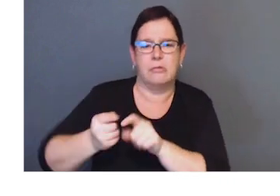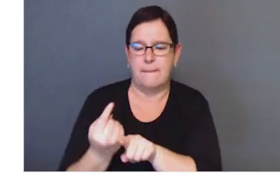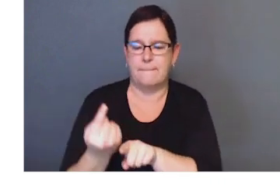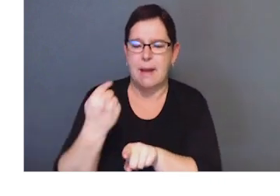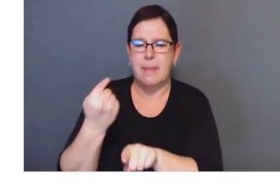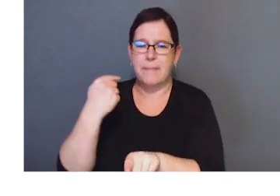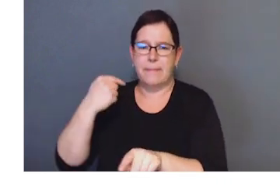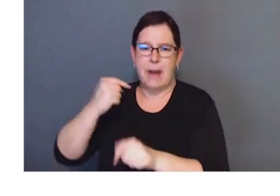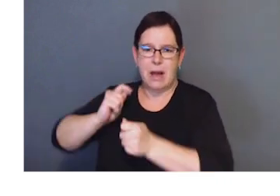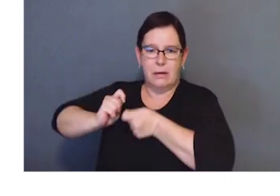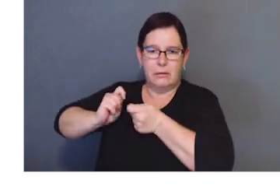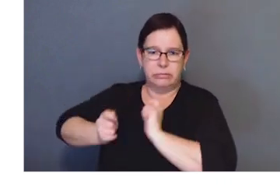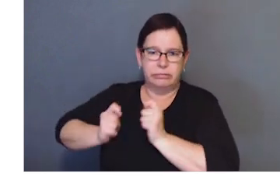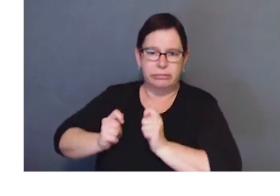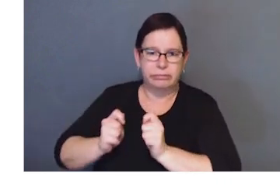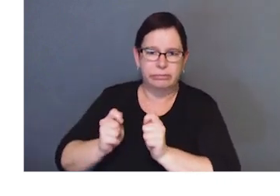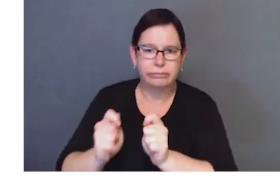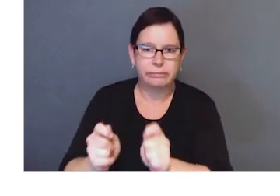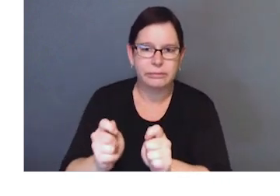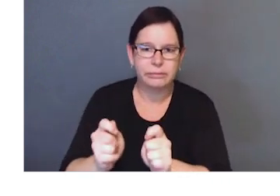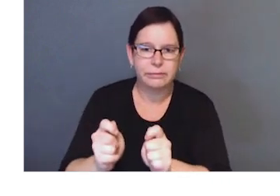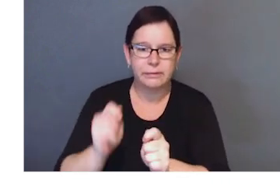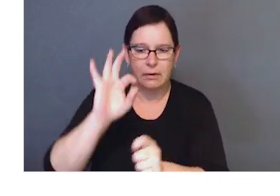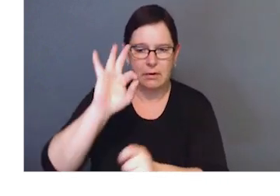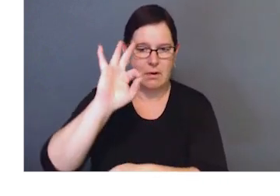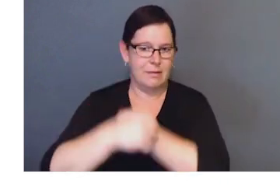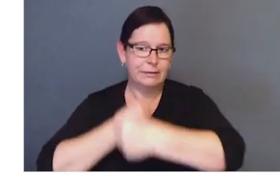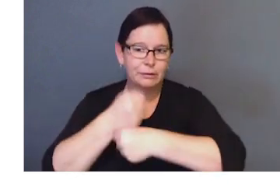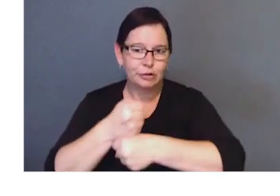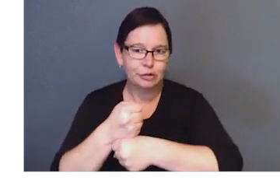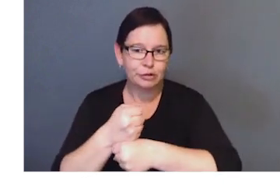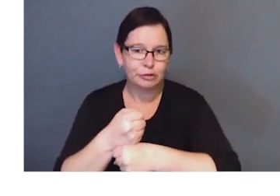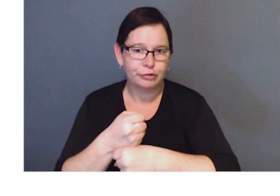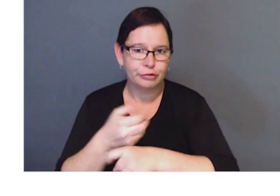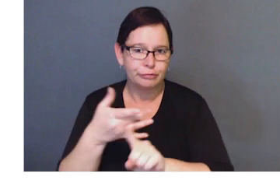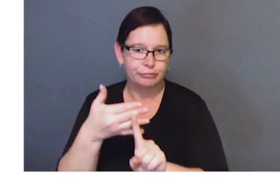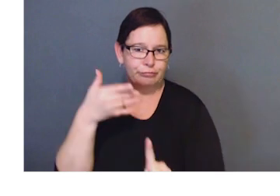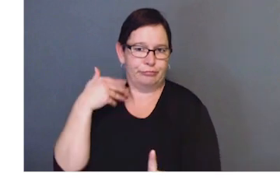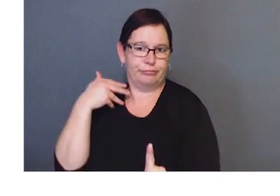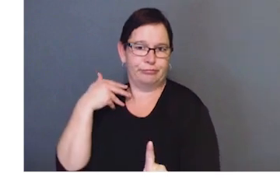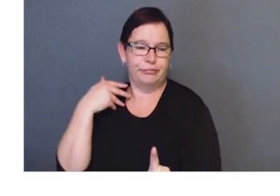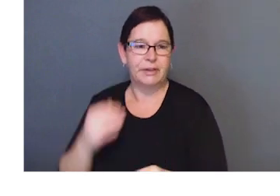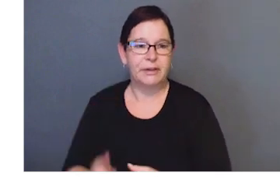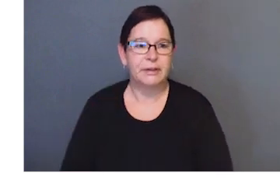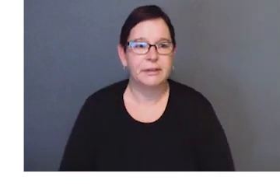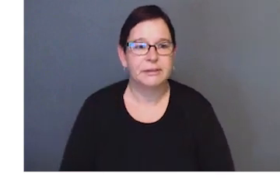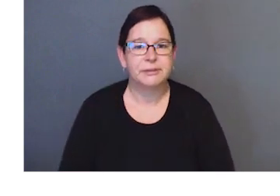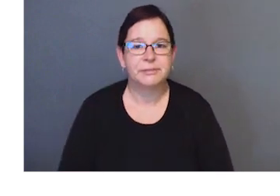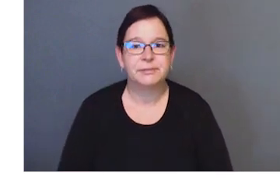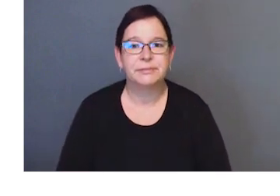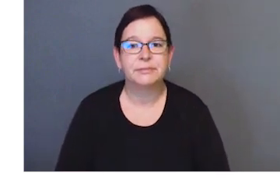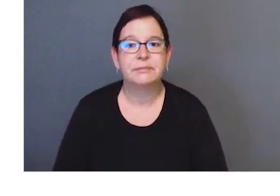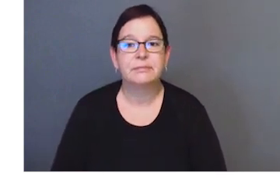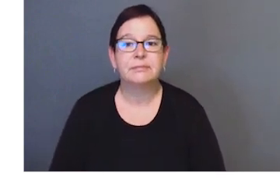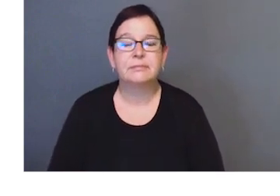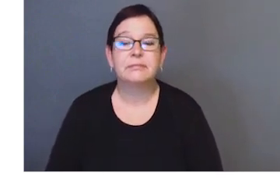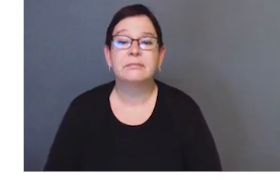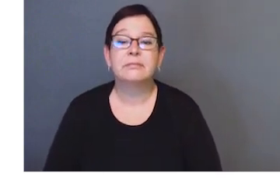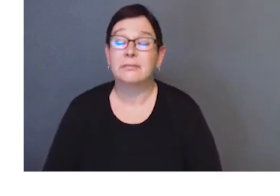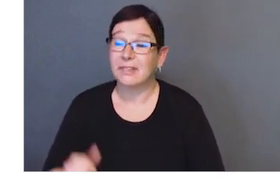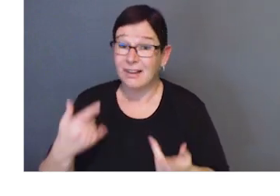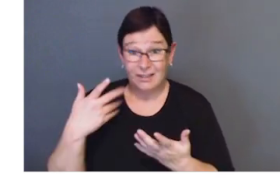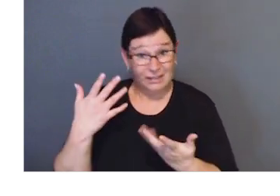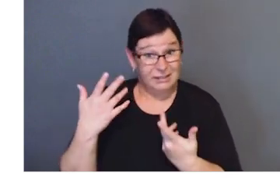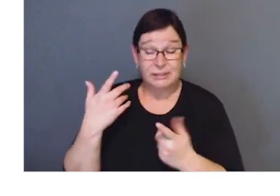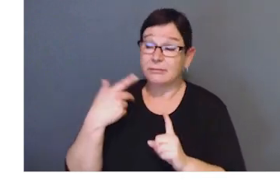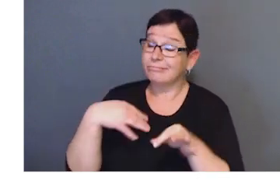application form. As we discussed, eligibility for the DTC is not based on the medical condition, but